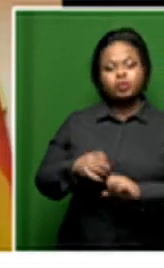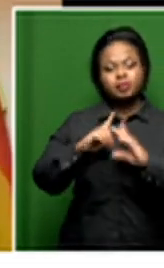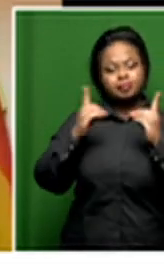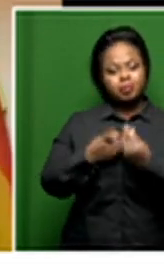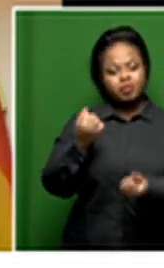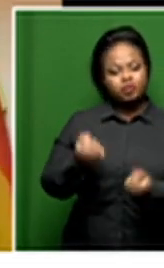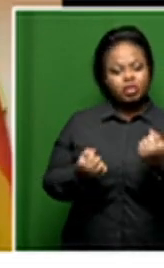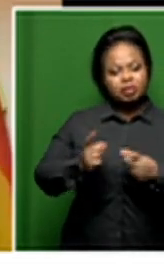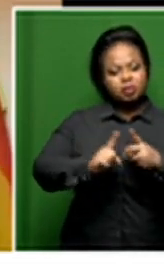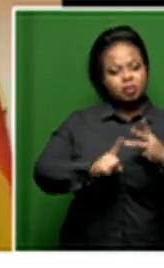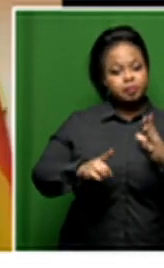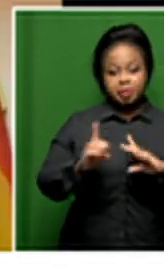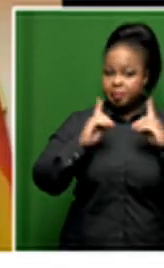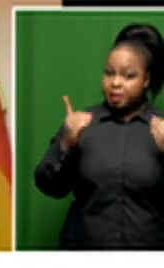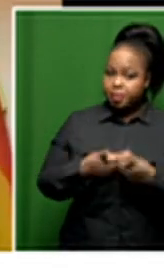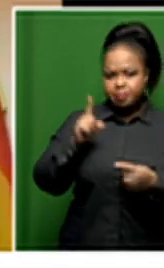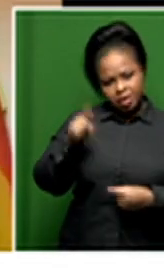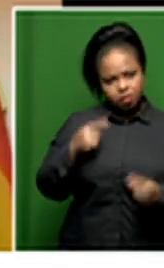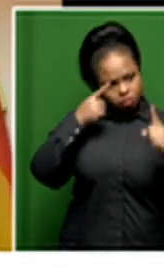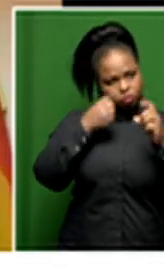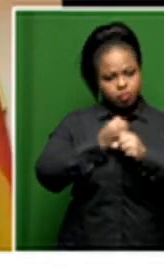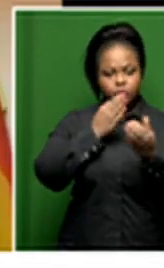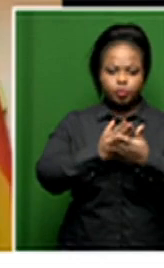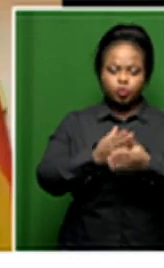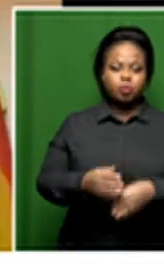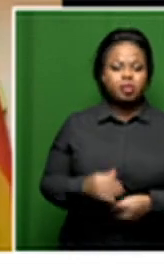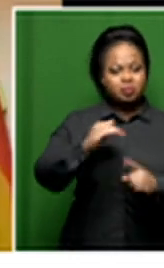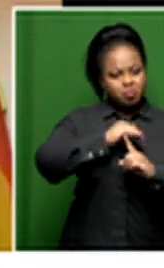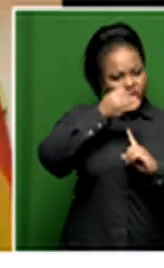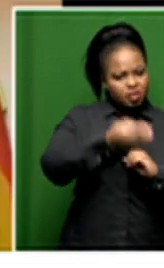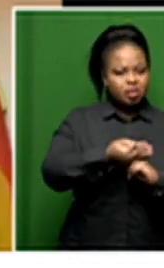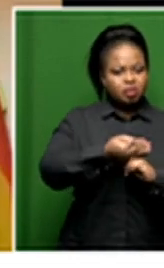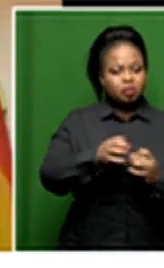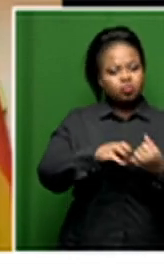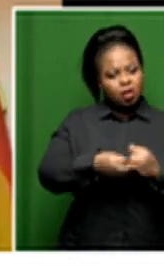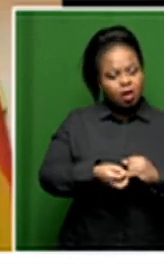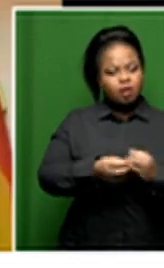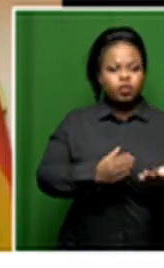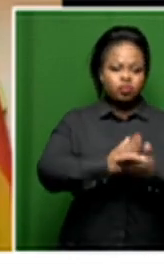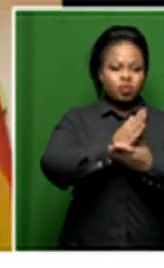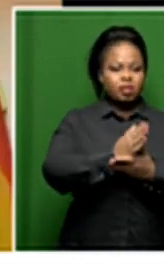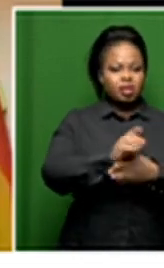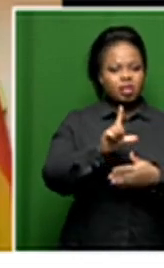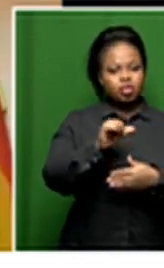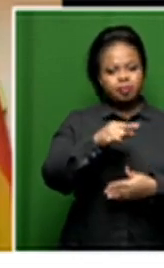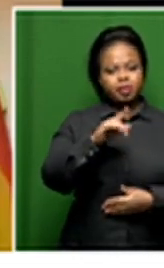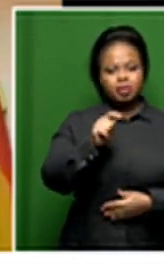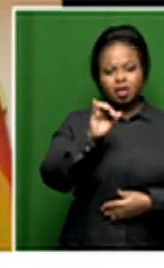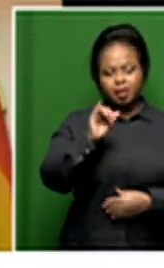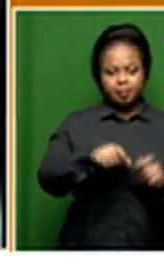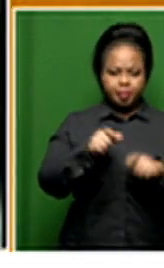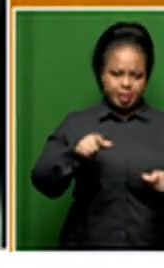various departments, should be actually ensuring the protection and the fulfillment of these rights against LGBTI people.